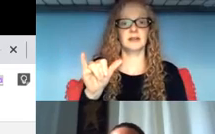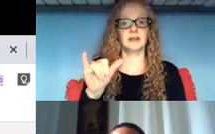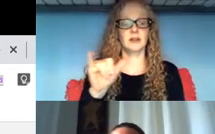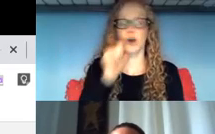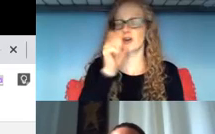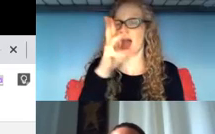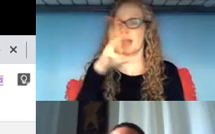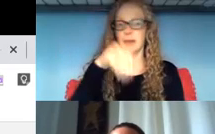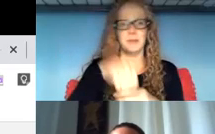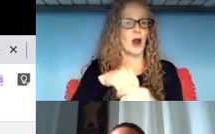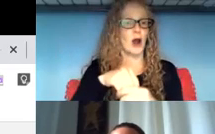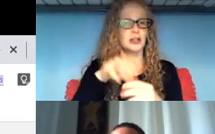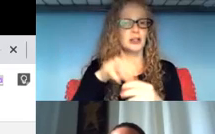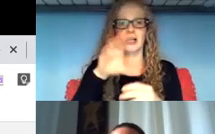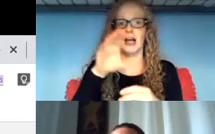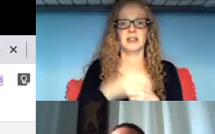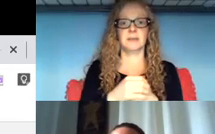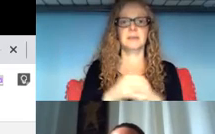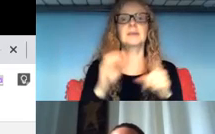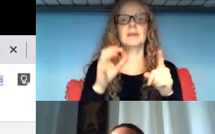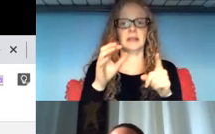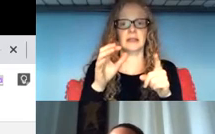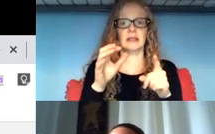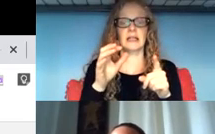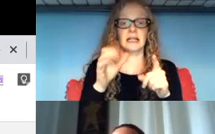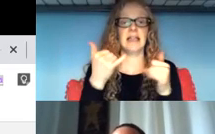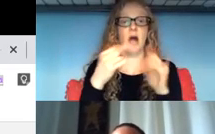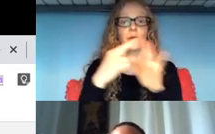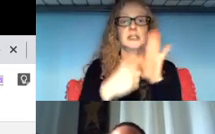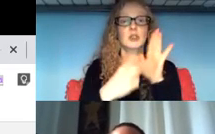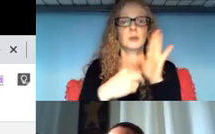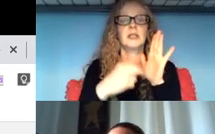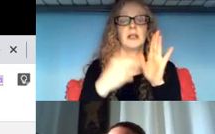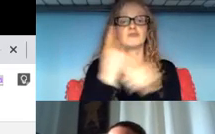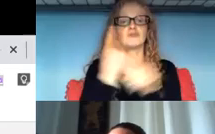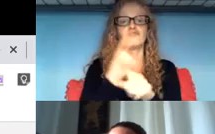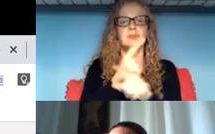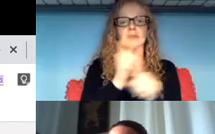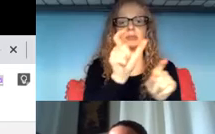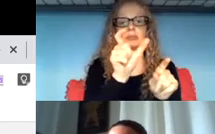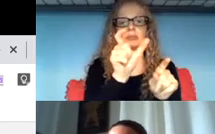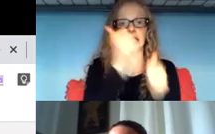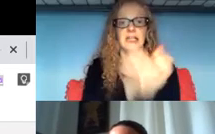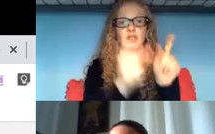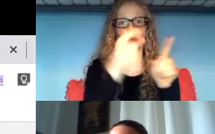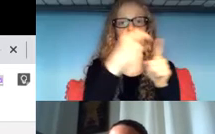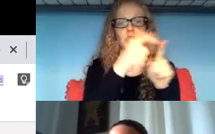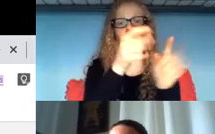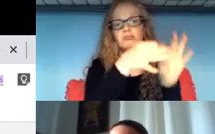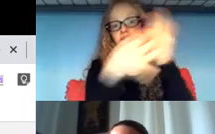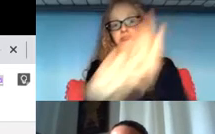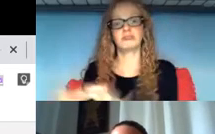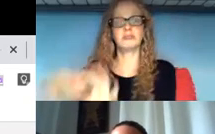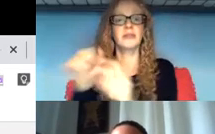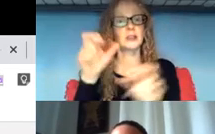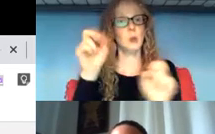a graphic. Microsoft Word Accessibility Quick Reference. Overview 8 ways to create a more. This part is